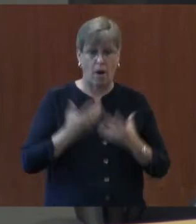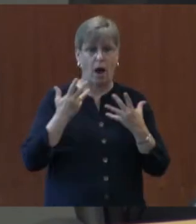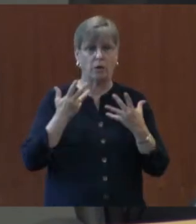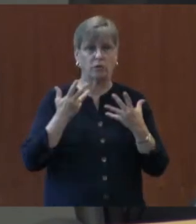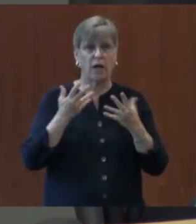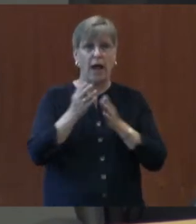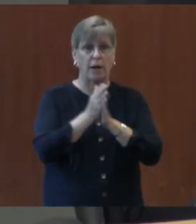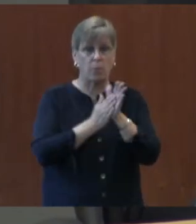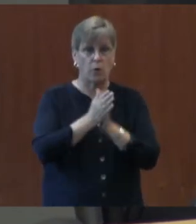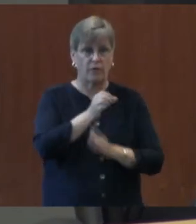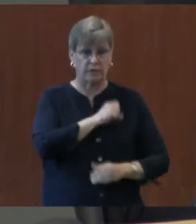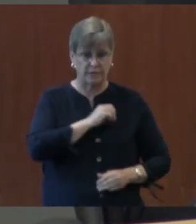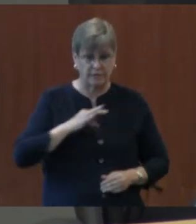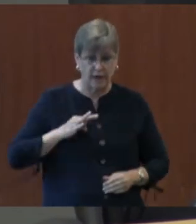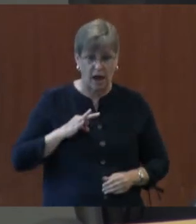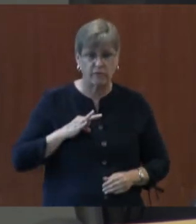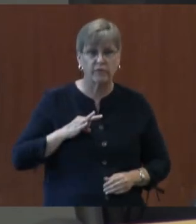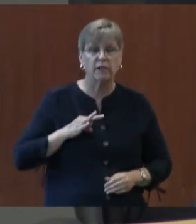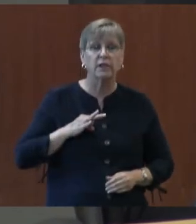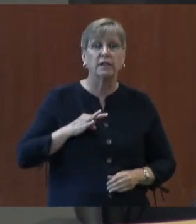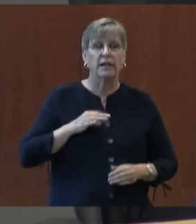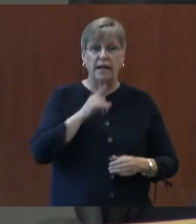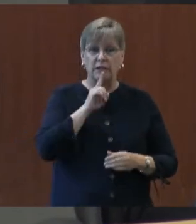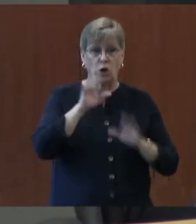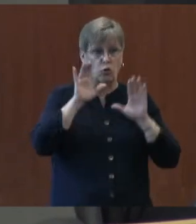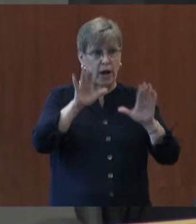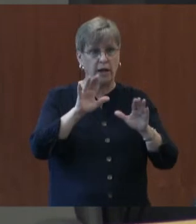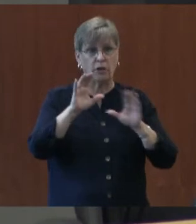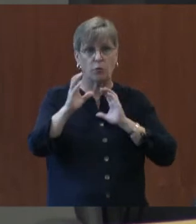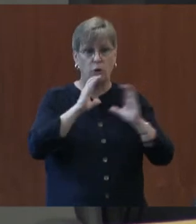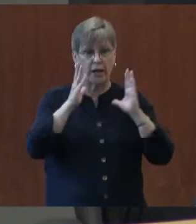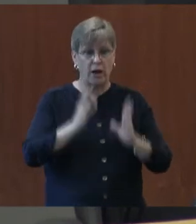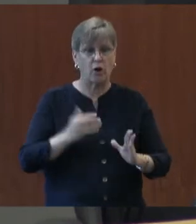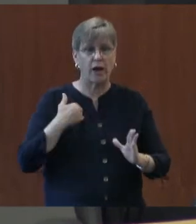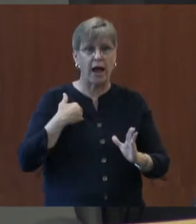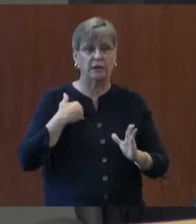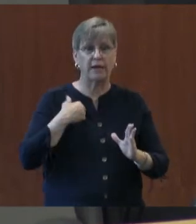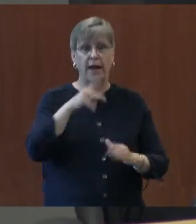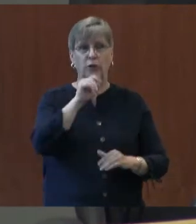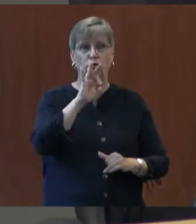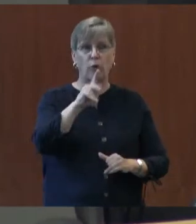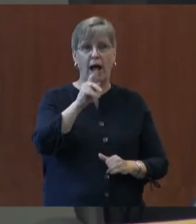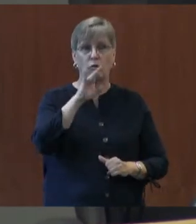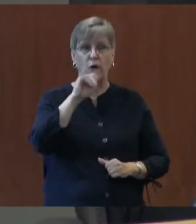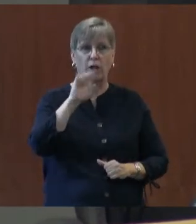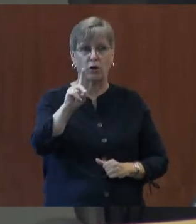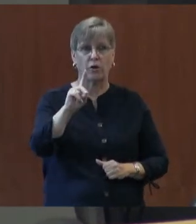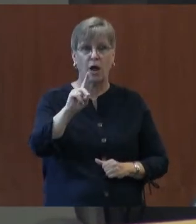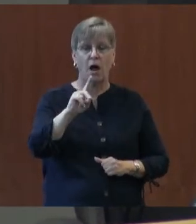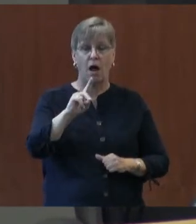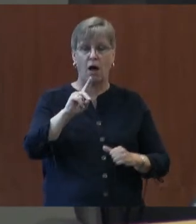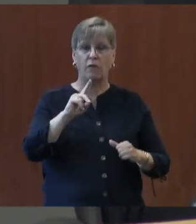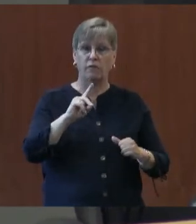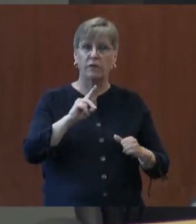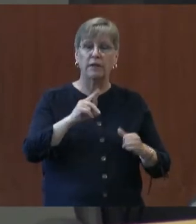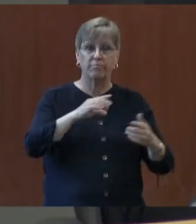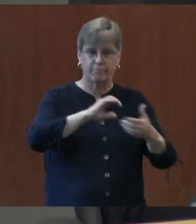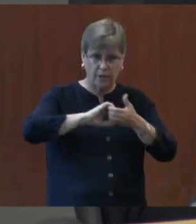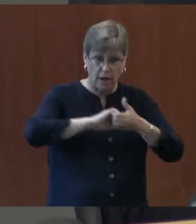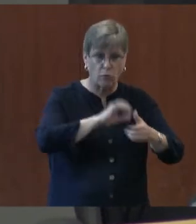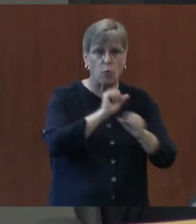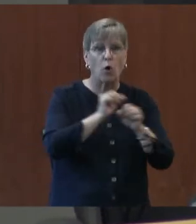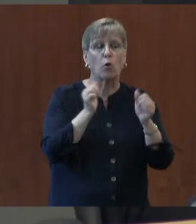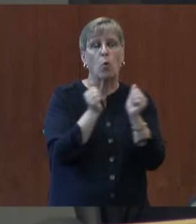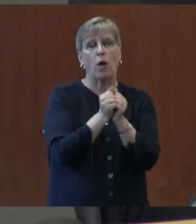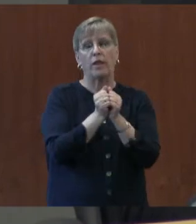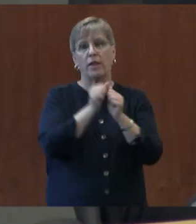and motivates staff, is a great communicator, and has a track record of engaging employee groups in a collaborative and